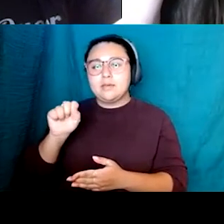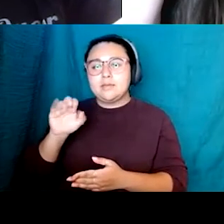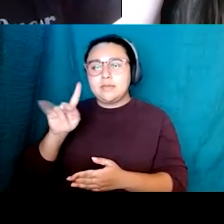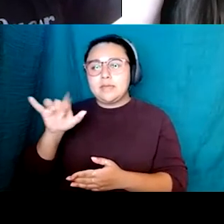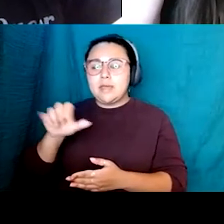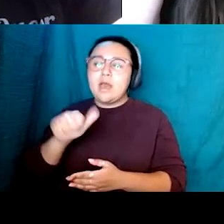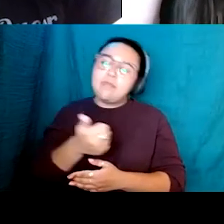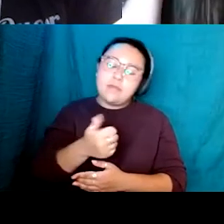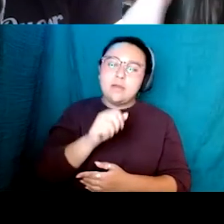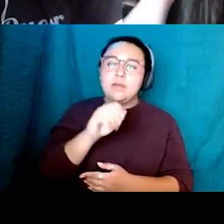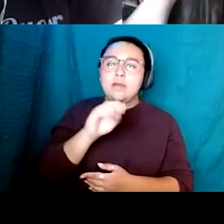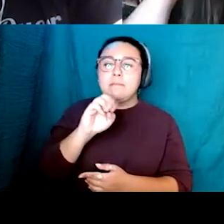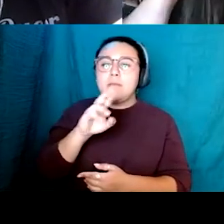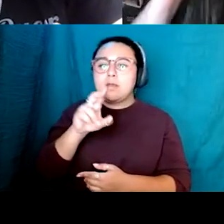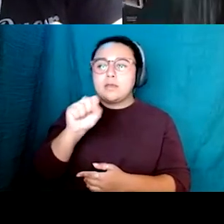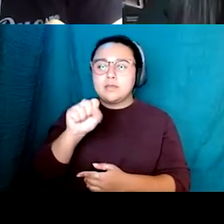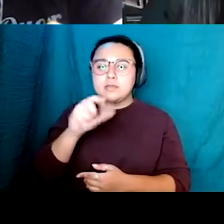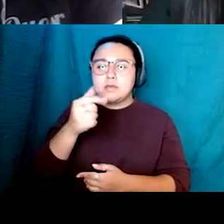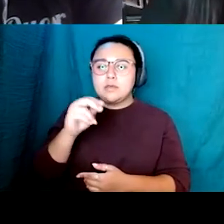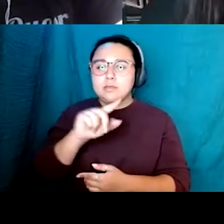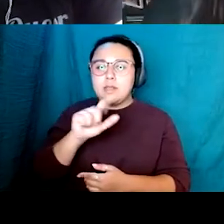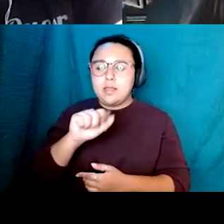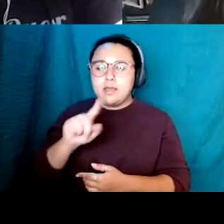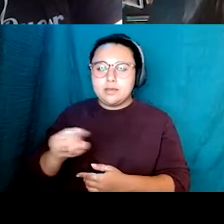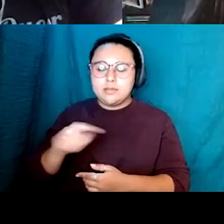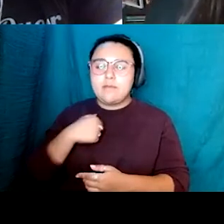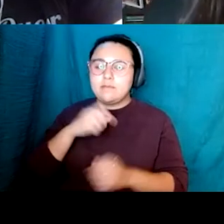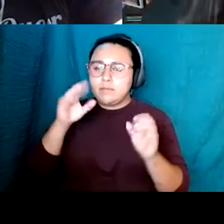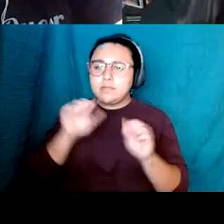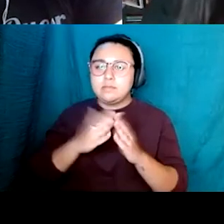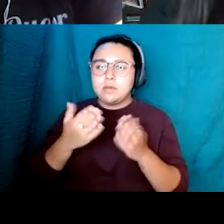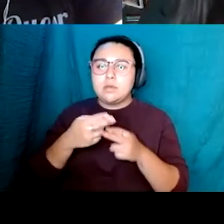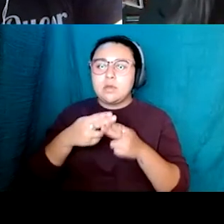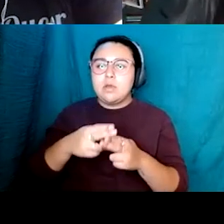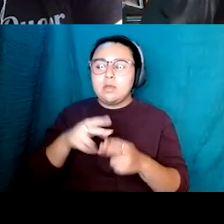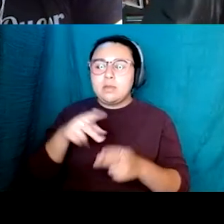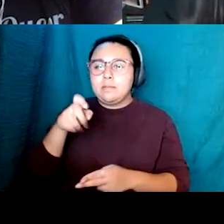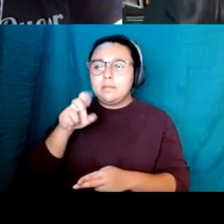Gonzalez has a really amazing book out called Pedro's Theory, which